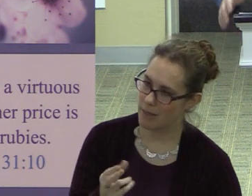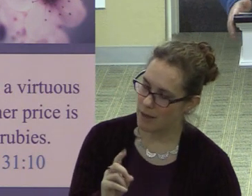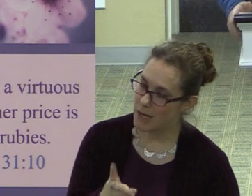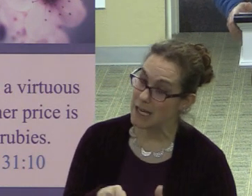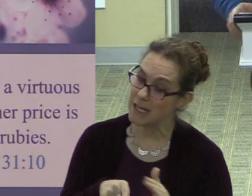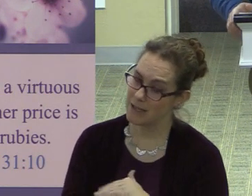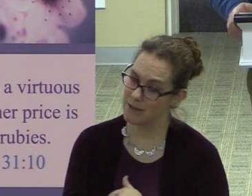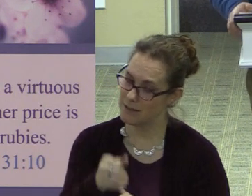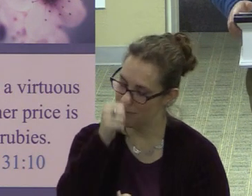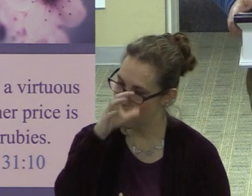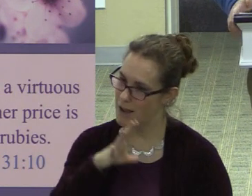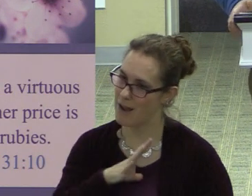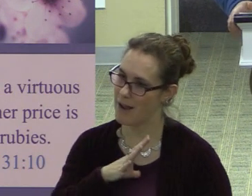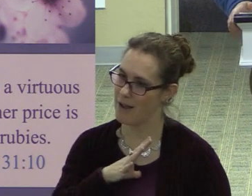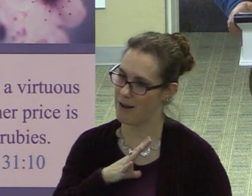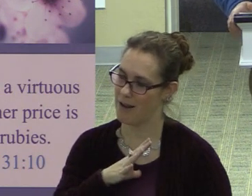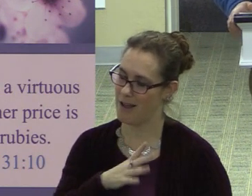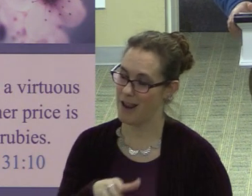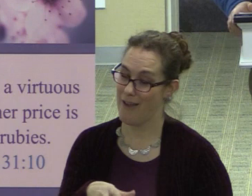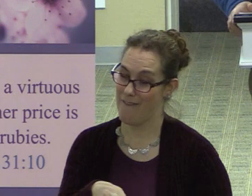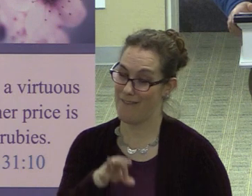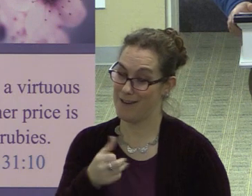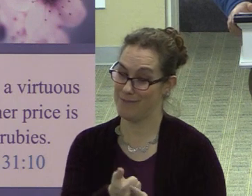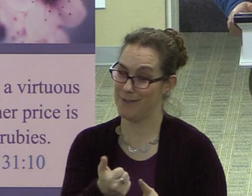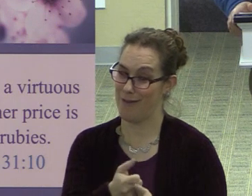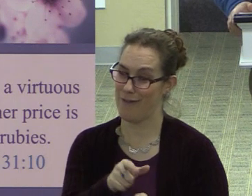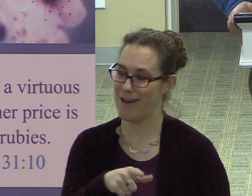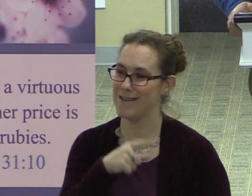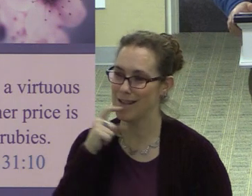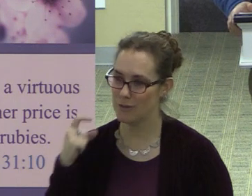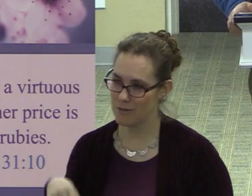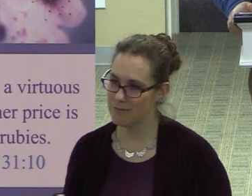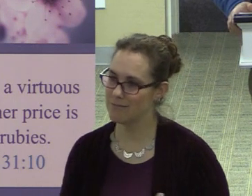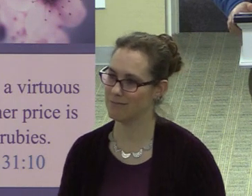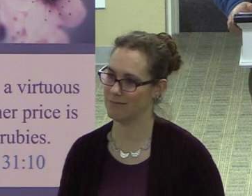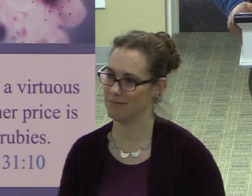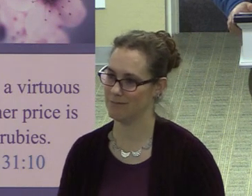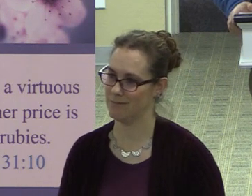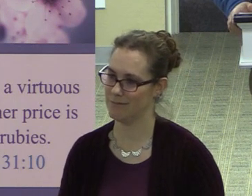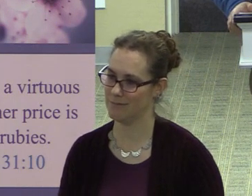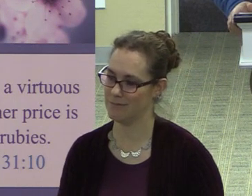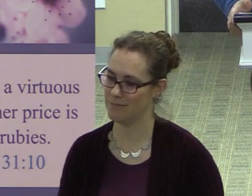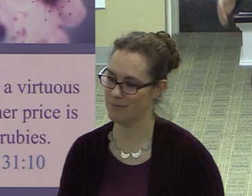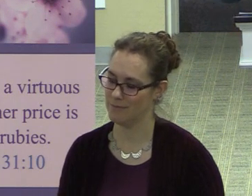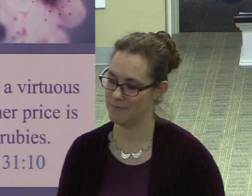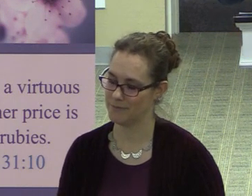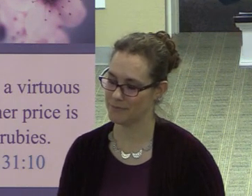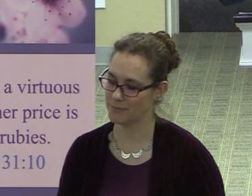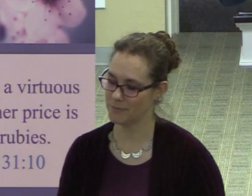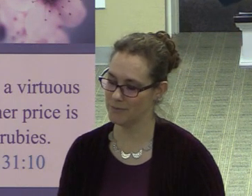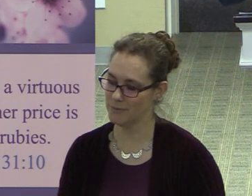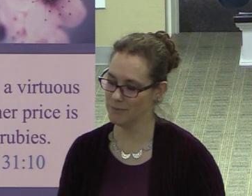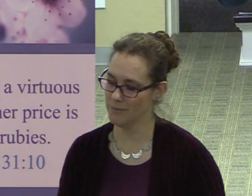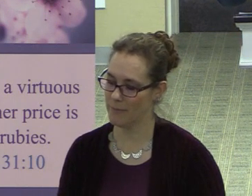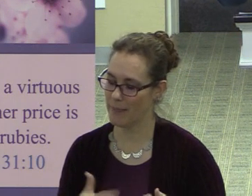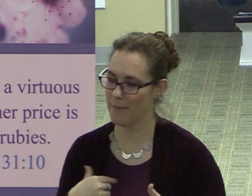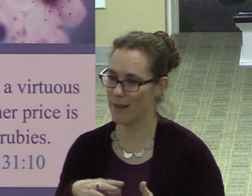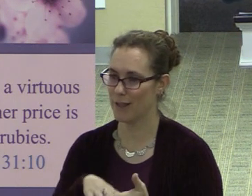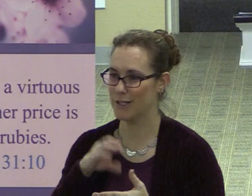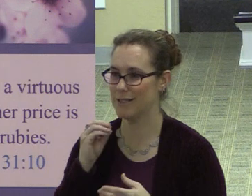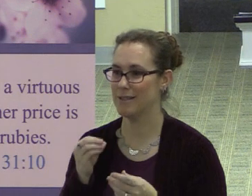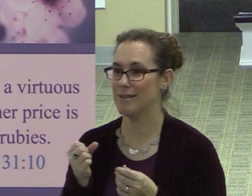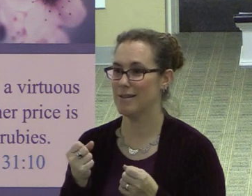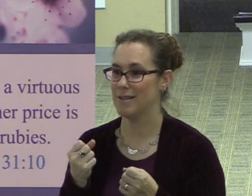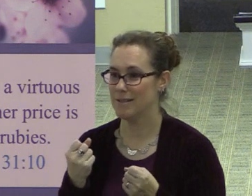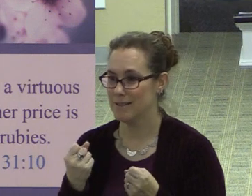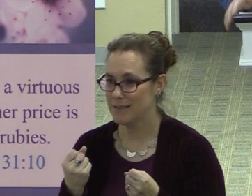he finds himself in a desert. Finds himself in a desert. He would learn several critical lessons in